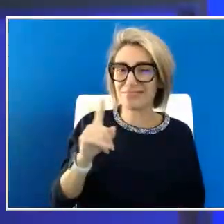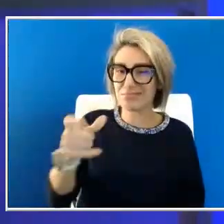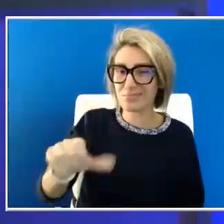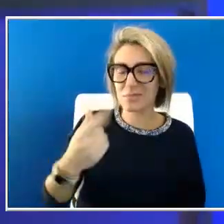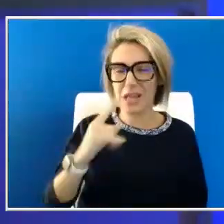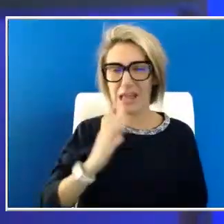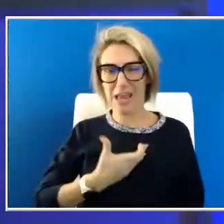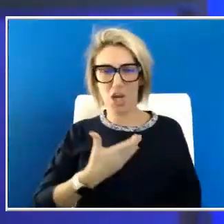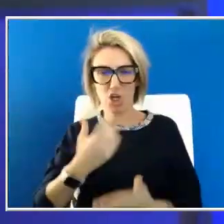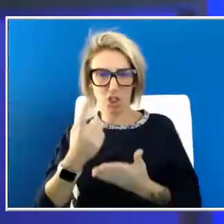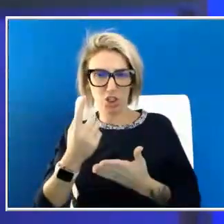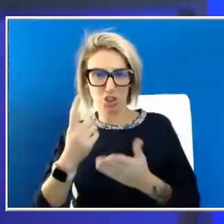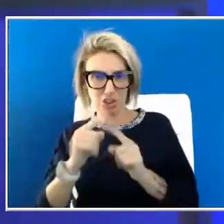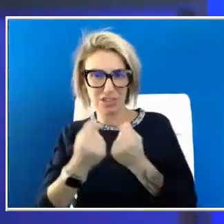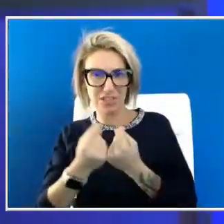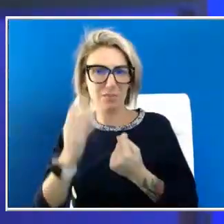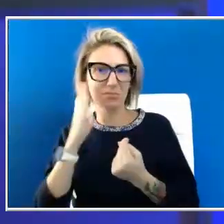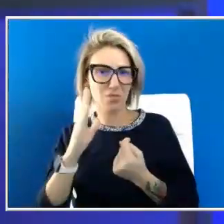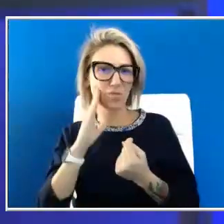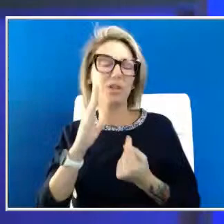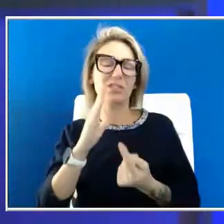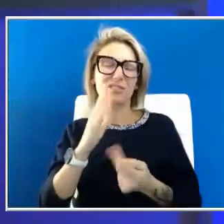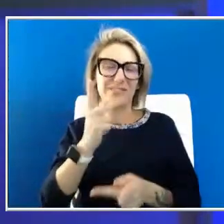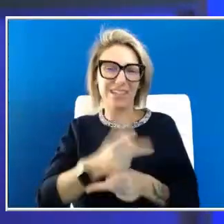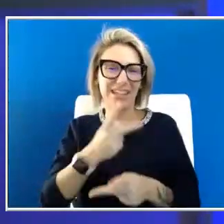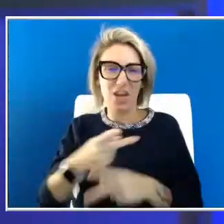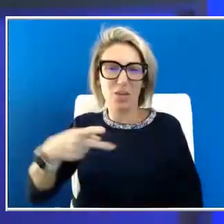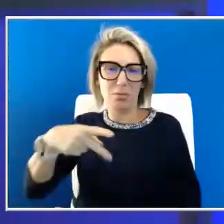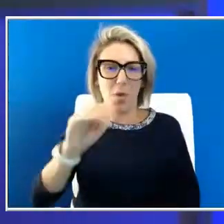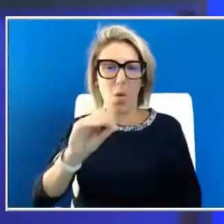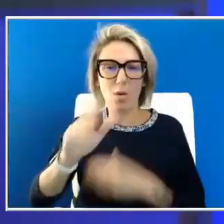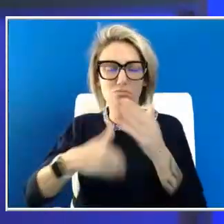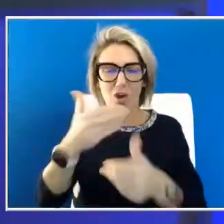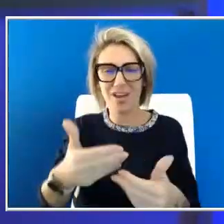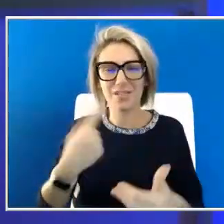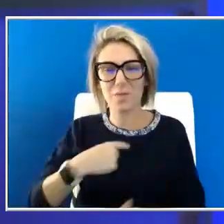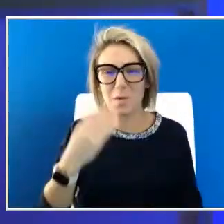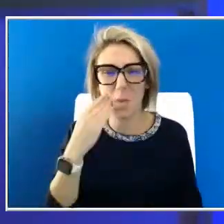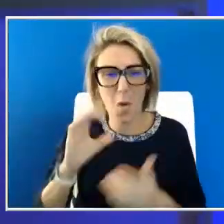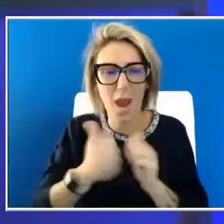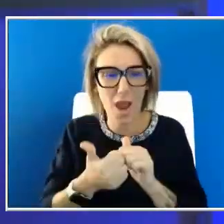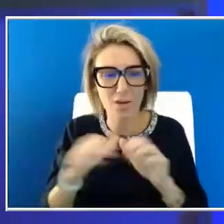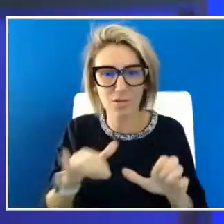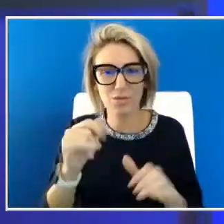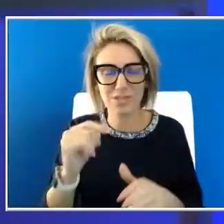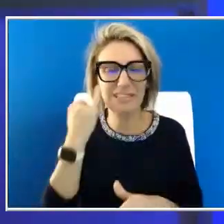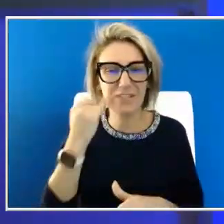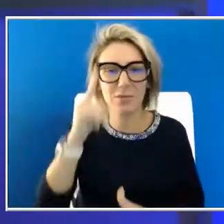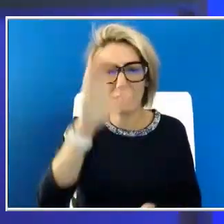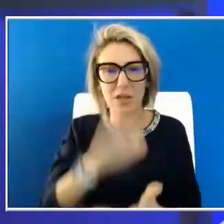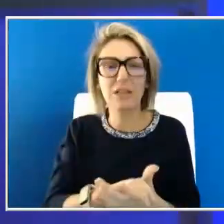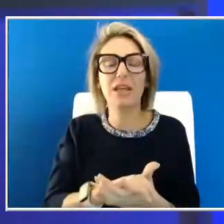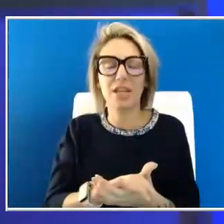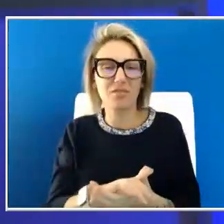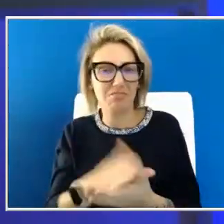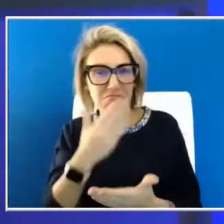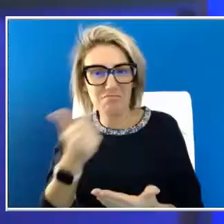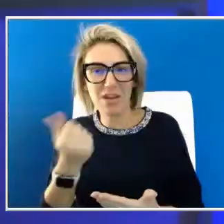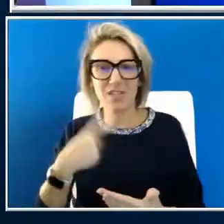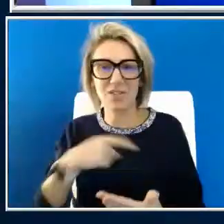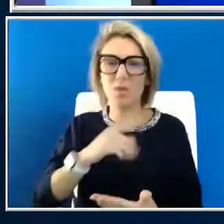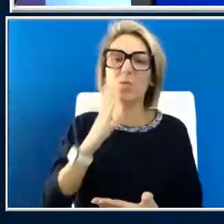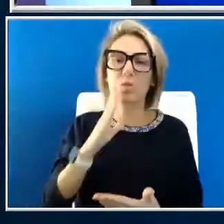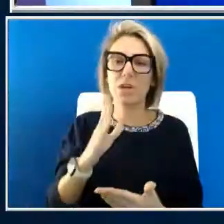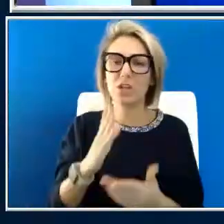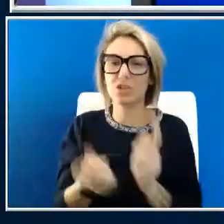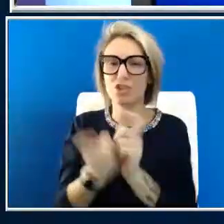team will take care of the appeal process. We know how to do that, and if we believe proton therapy is the right thing to do, we will get that denial overturned. And my